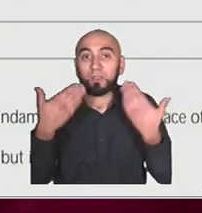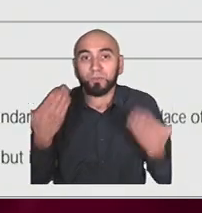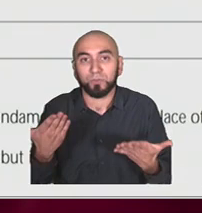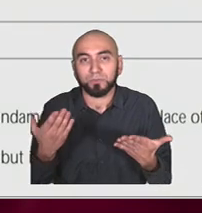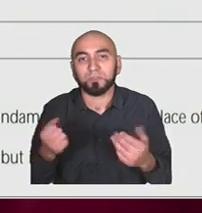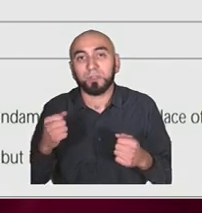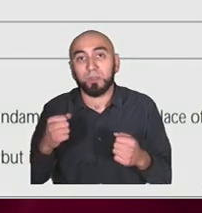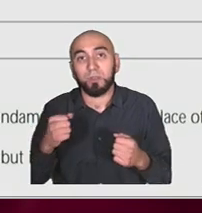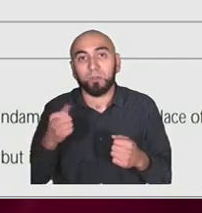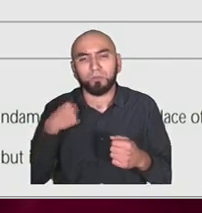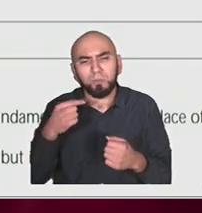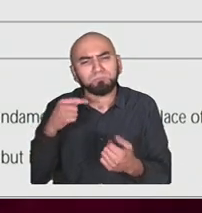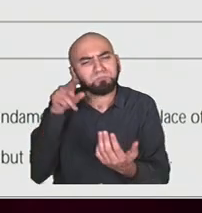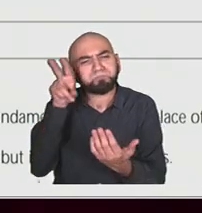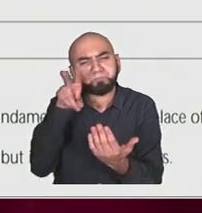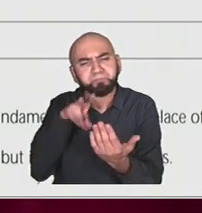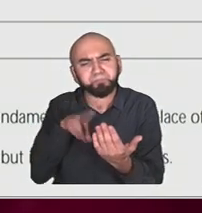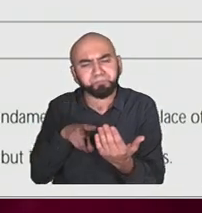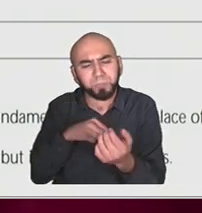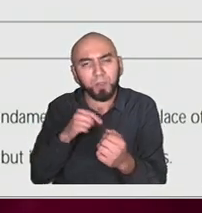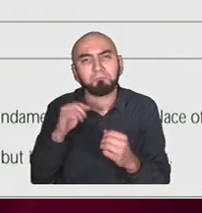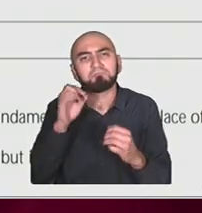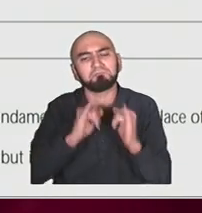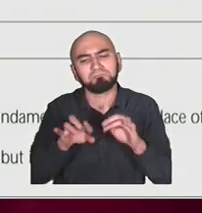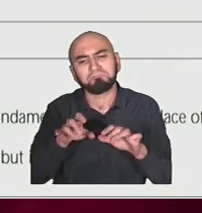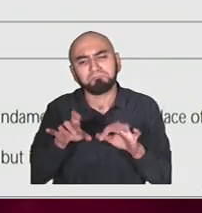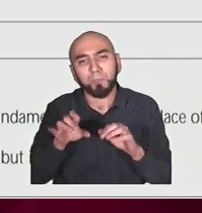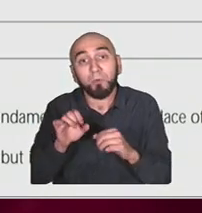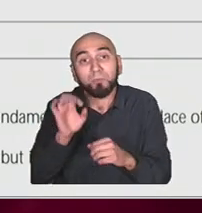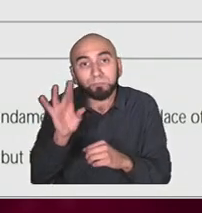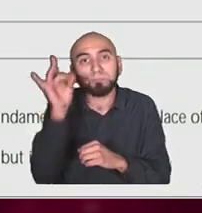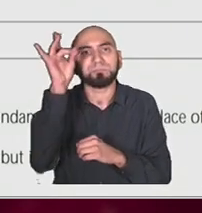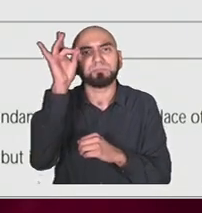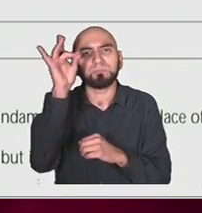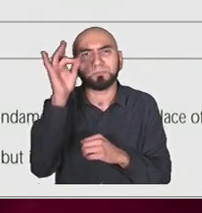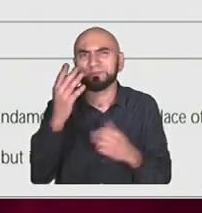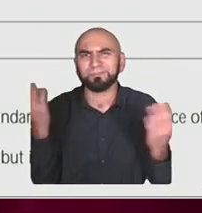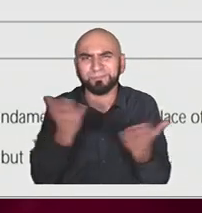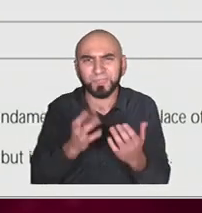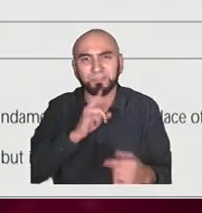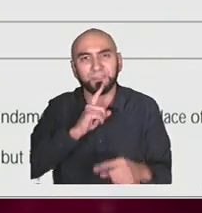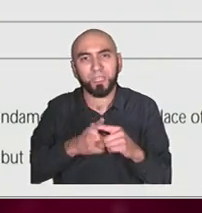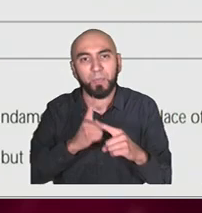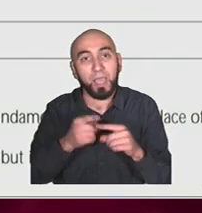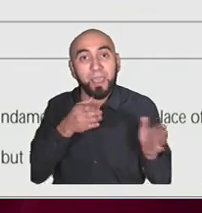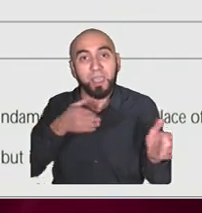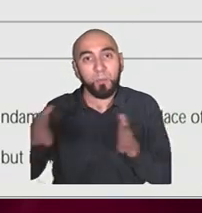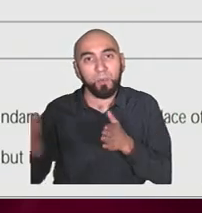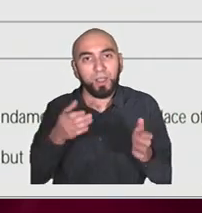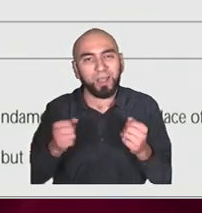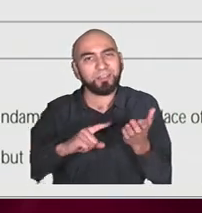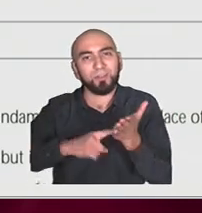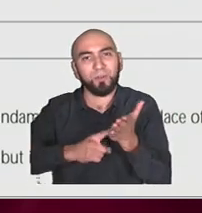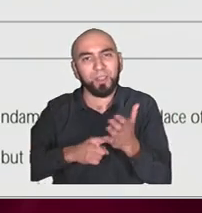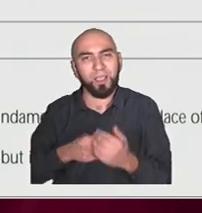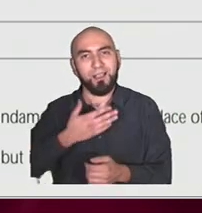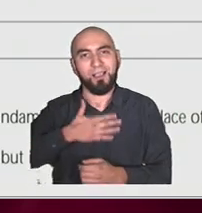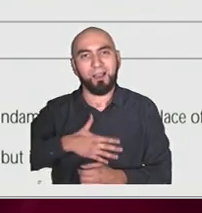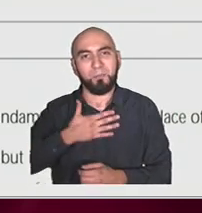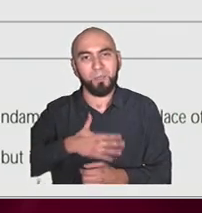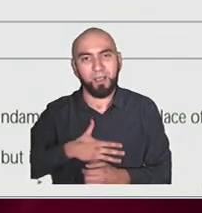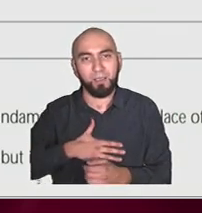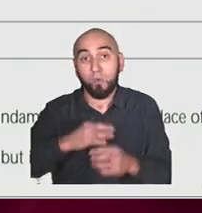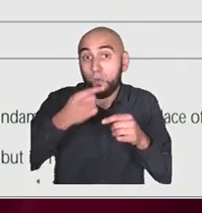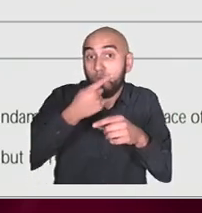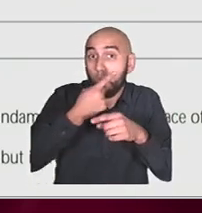paper called The Coming Age of Calm Technology. And there was also a paper called The World is Not a Desktop. And